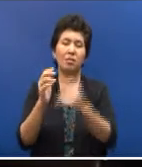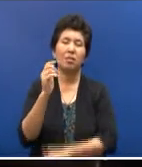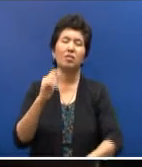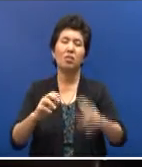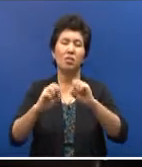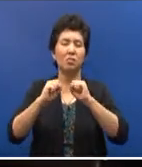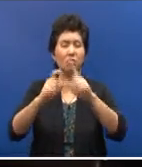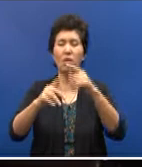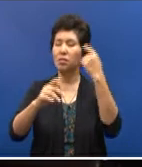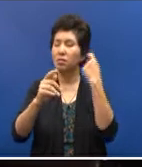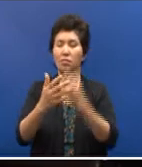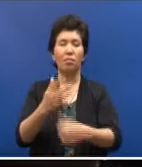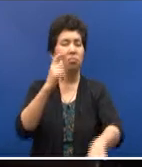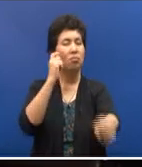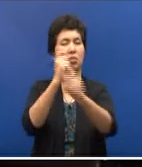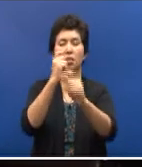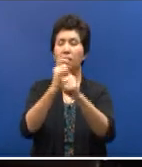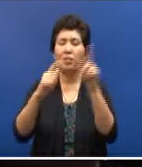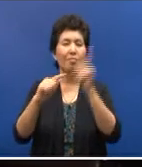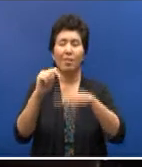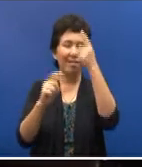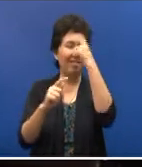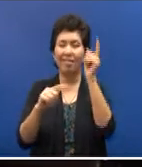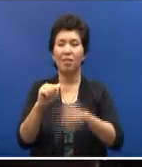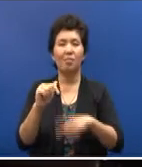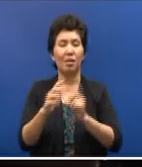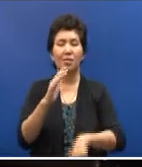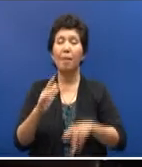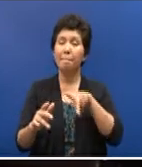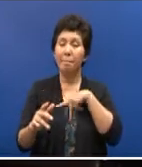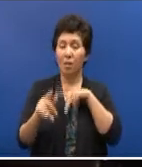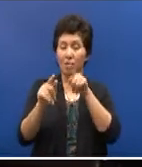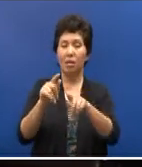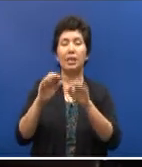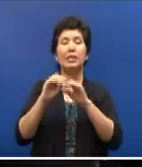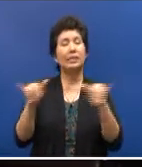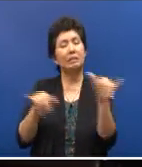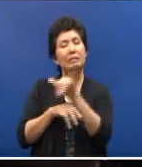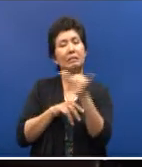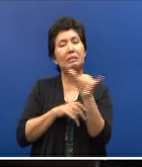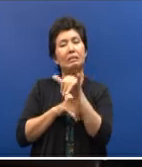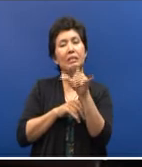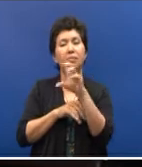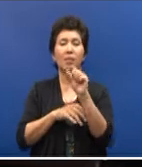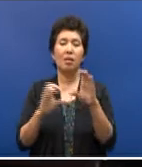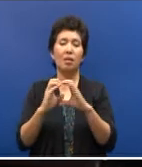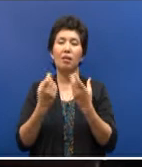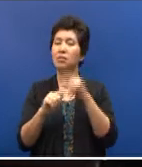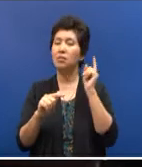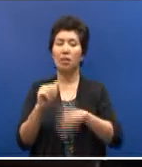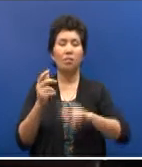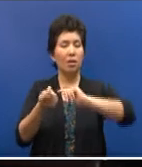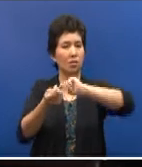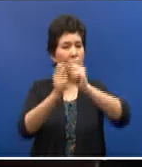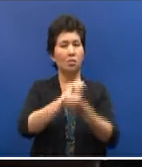social positions called castes. Okay, and their children belong to the same social class, as if they cannot